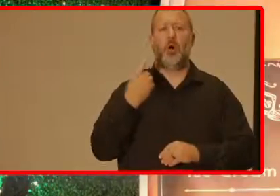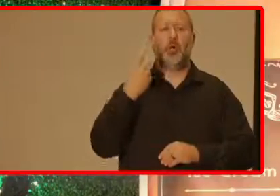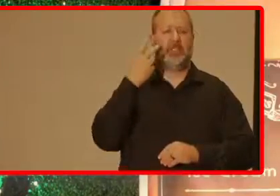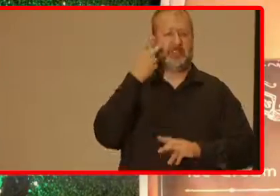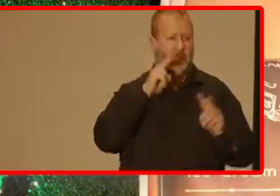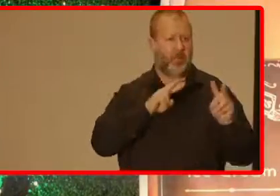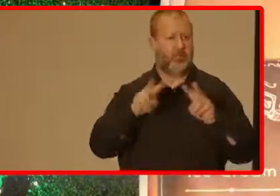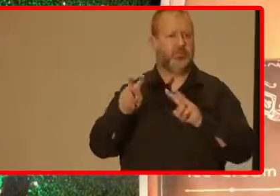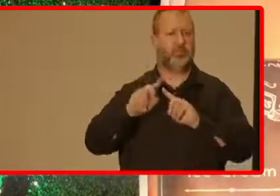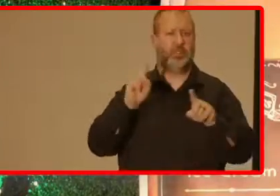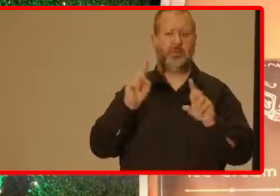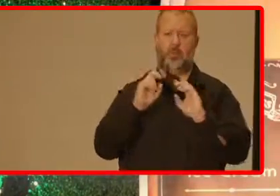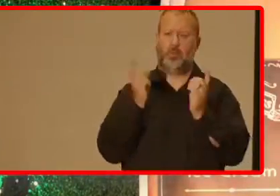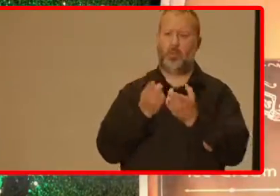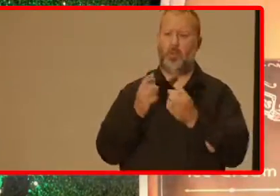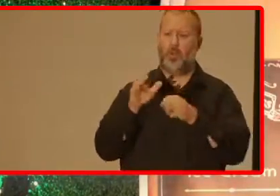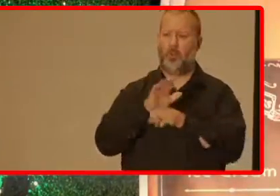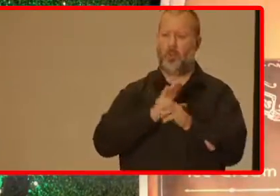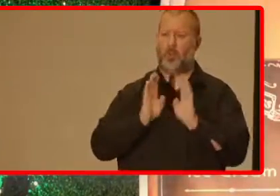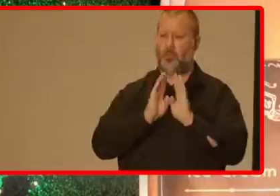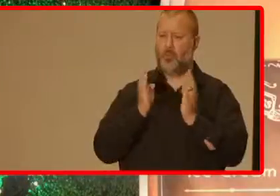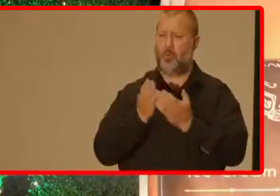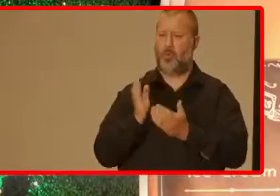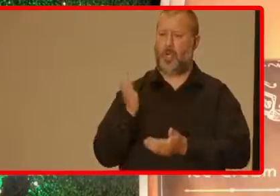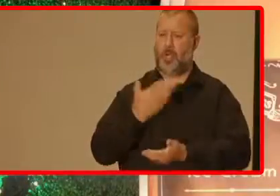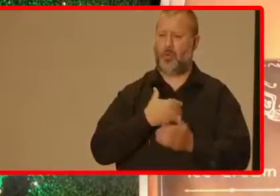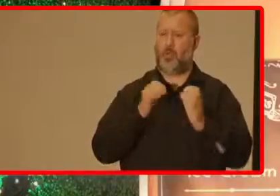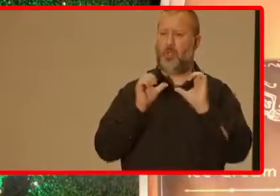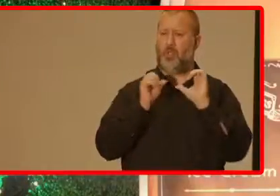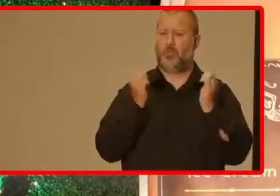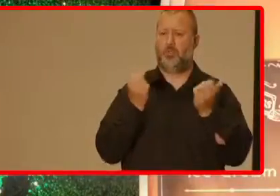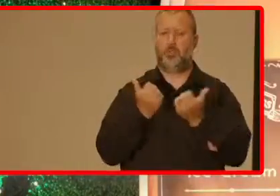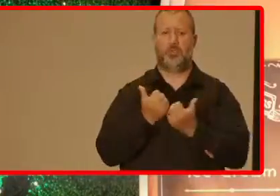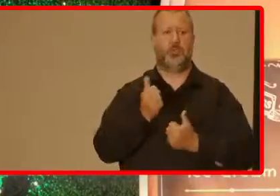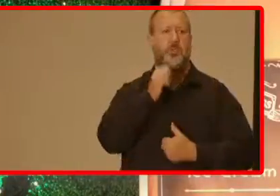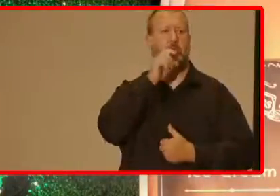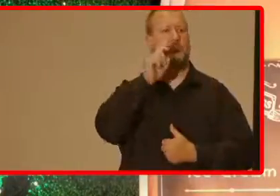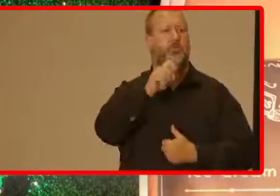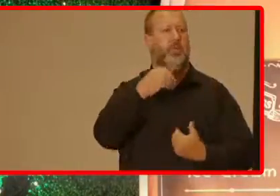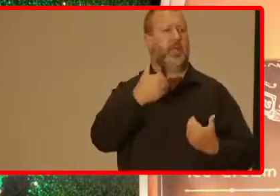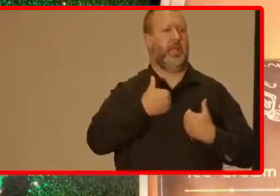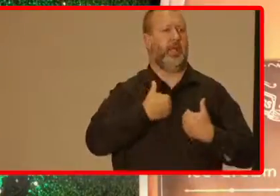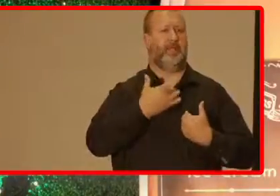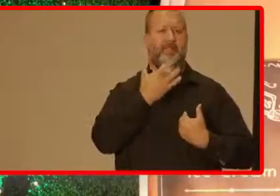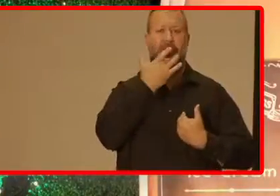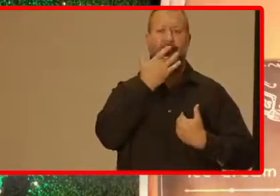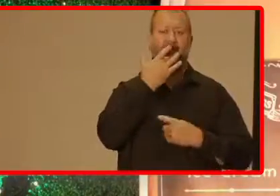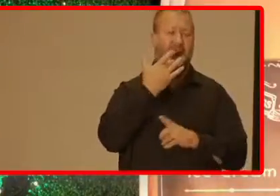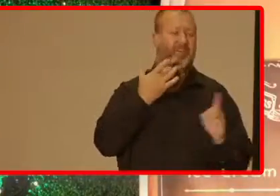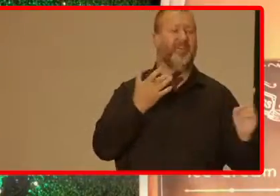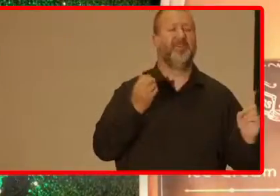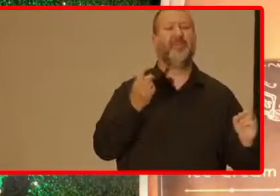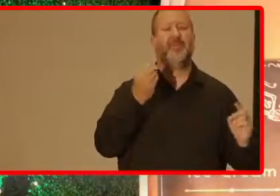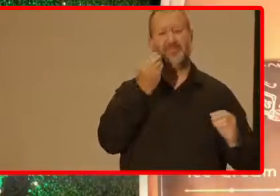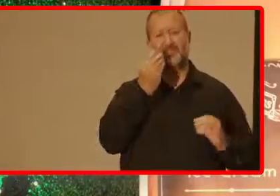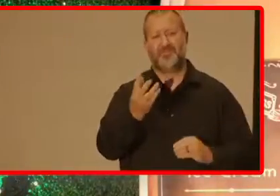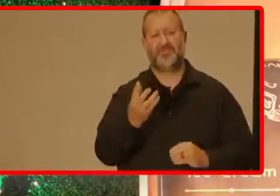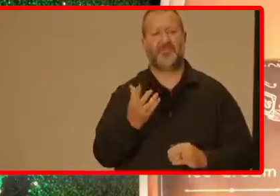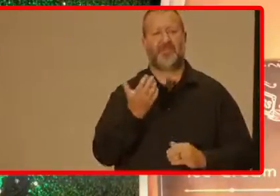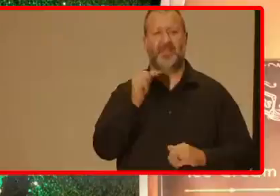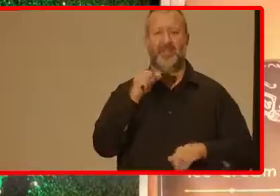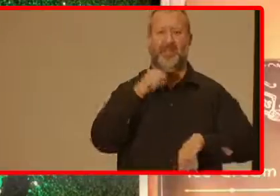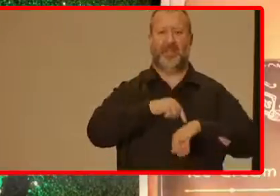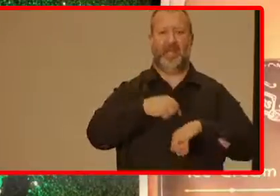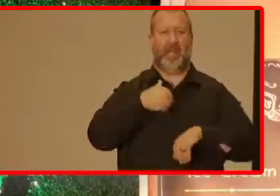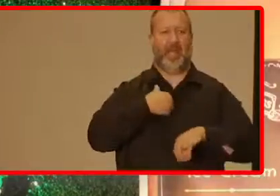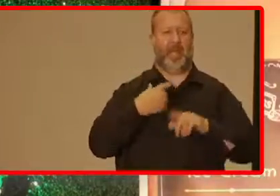a lot of different divisions and bureaus within our agency, and I'm not supposed to have favorites, but I can tell you, anytime